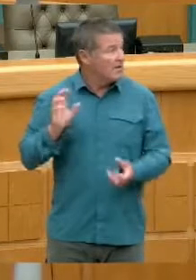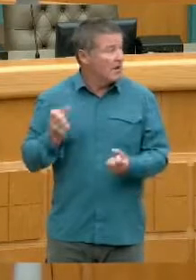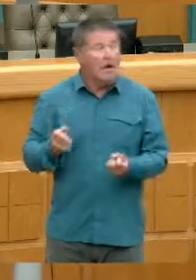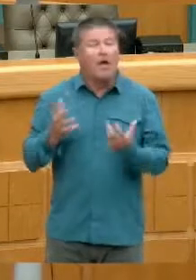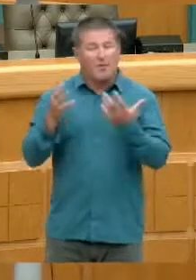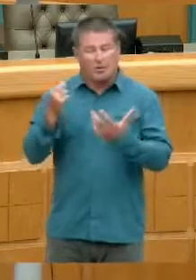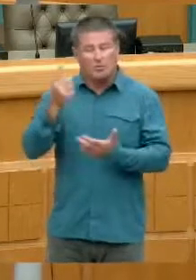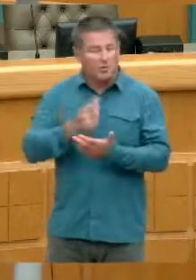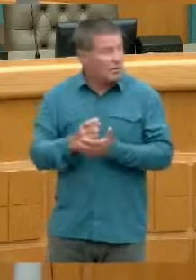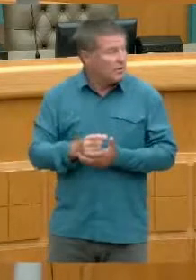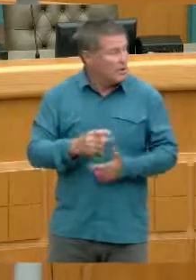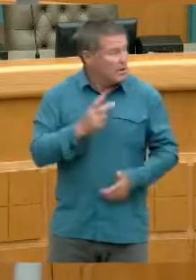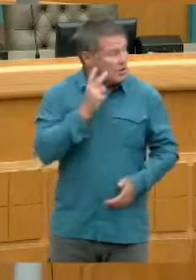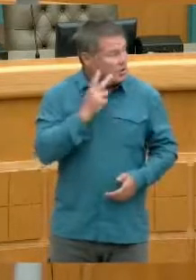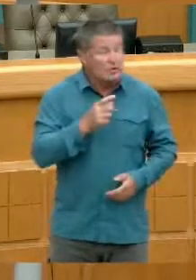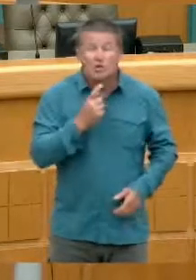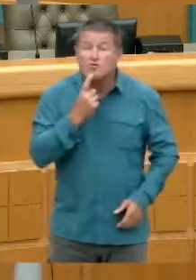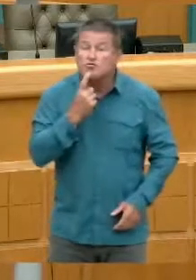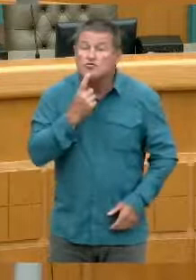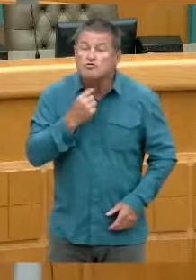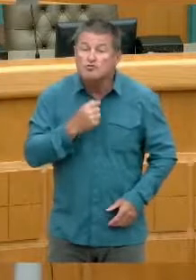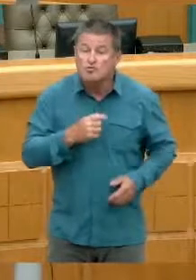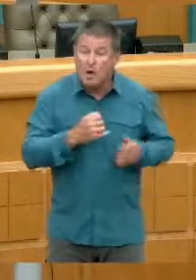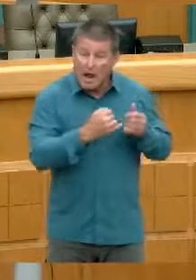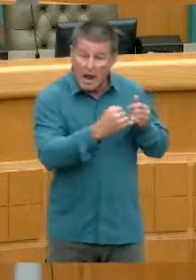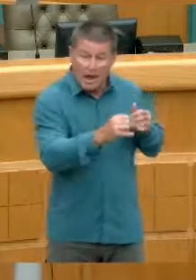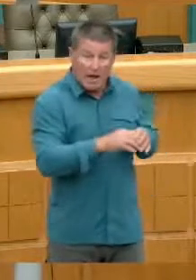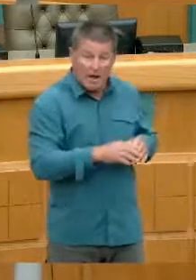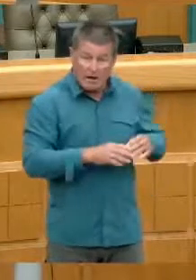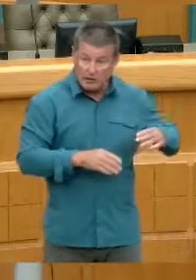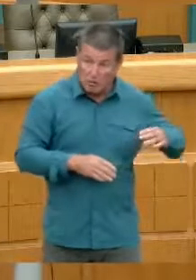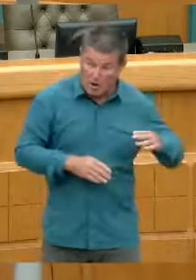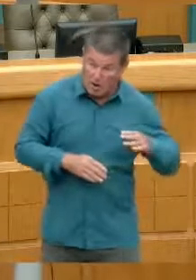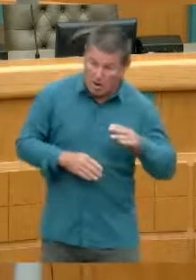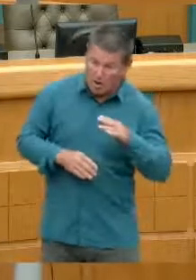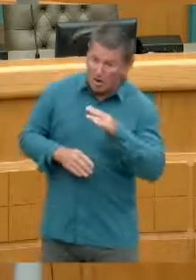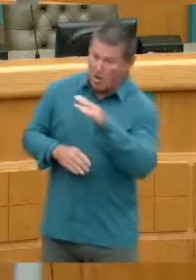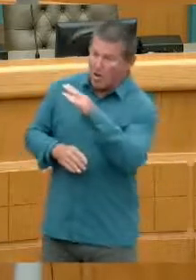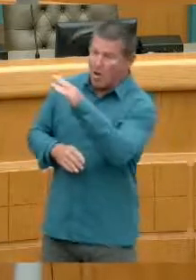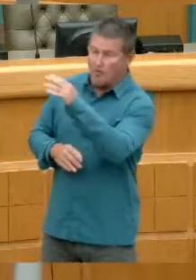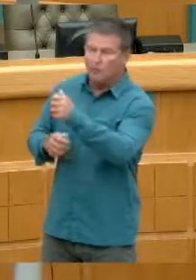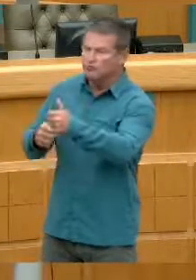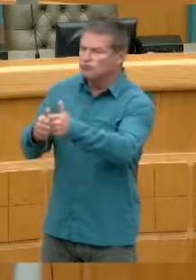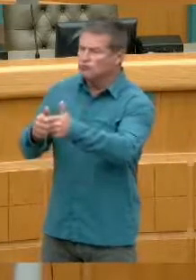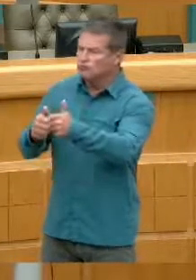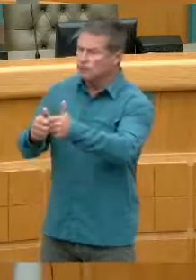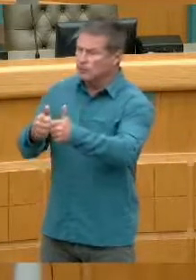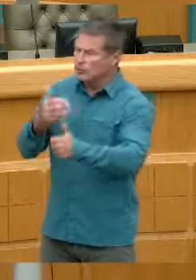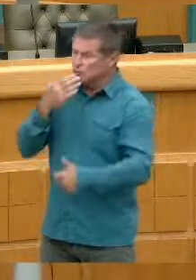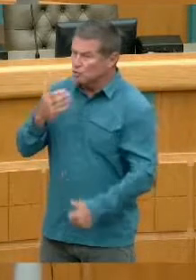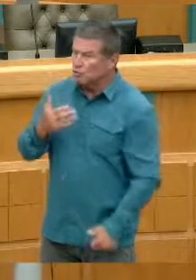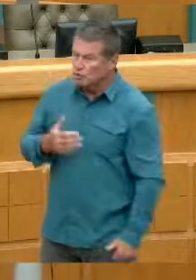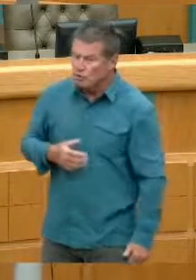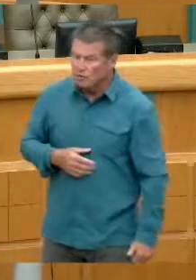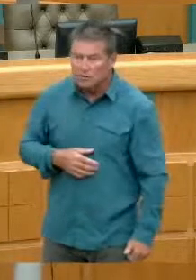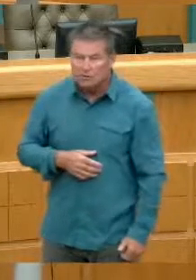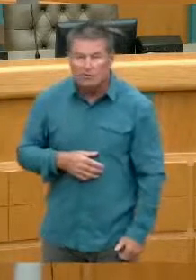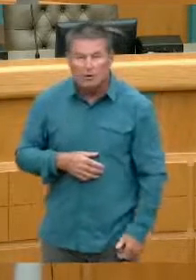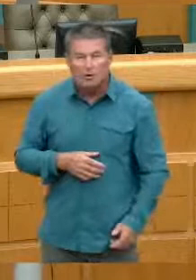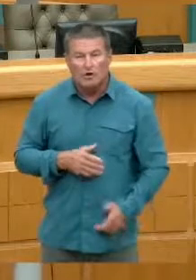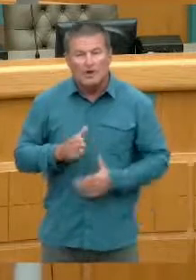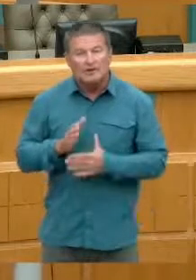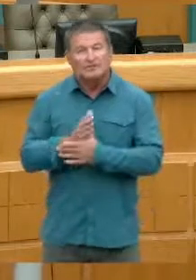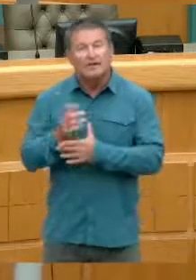line continues to kind of go up gently, which is what we want in our community. We want a lot of tests taken, so that 7-day average shows